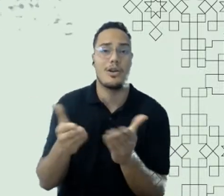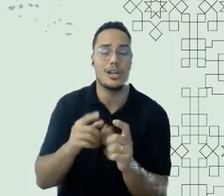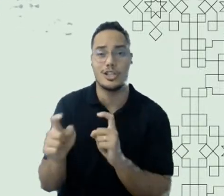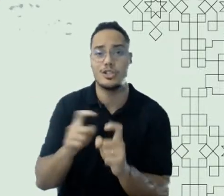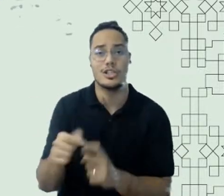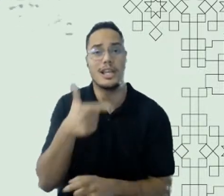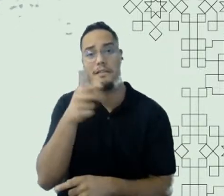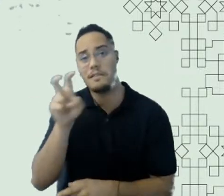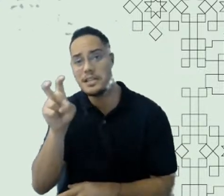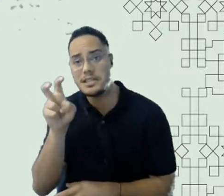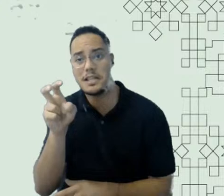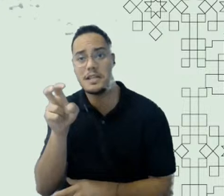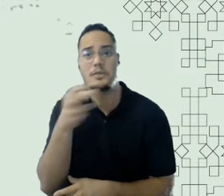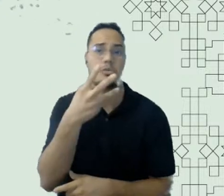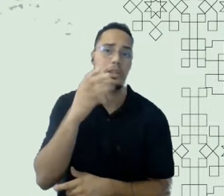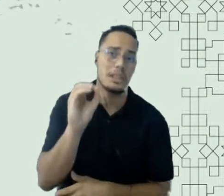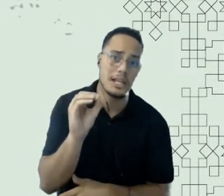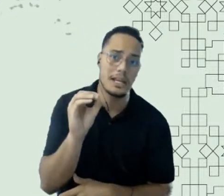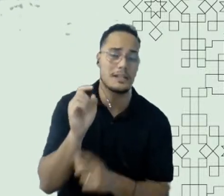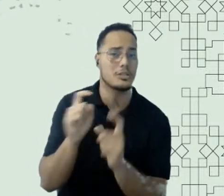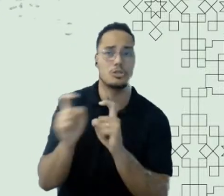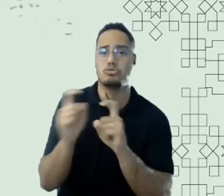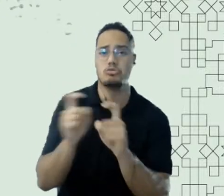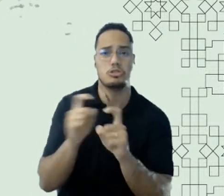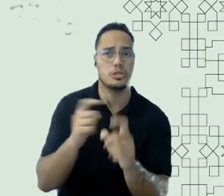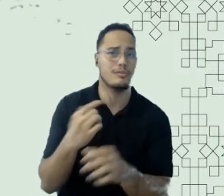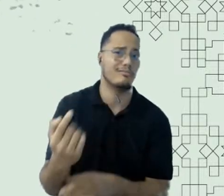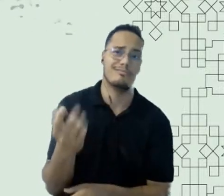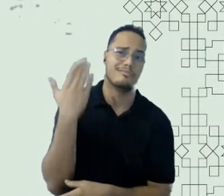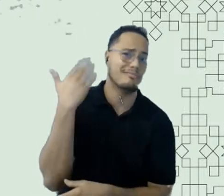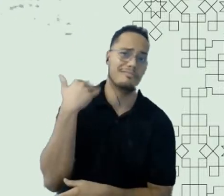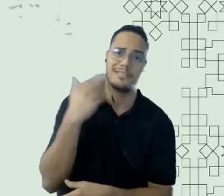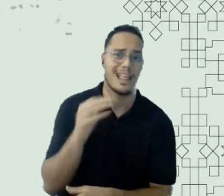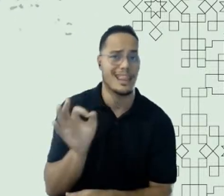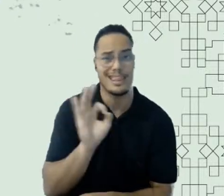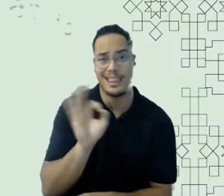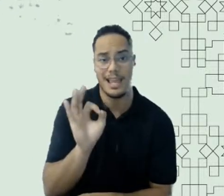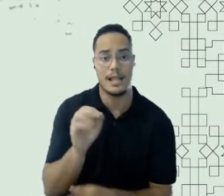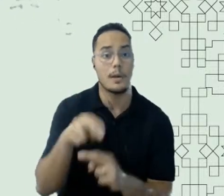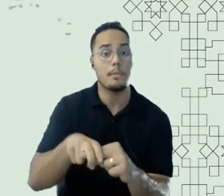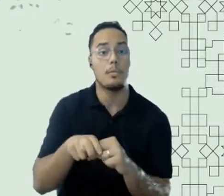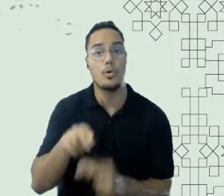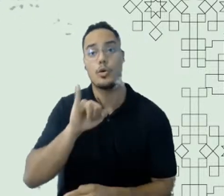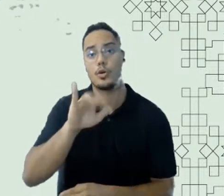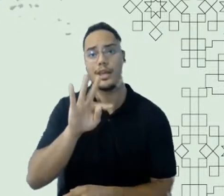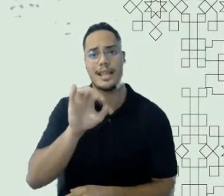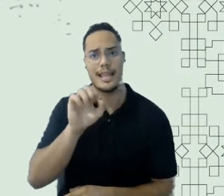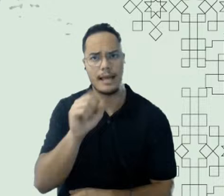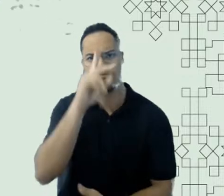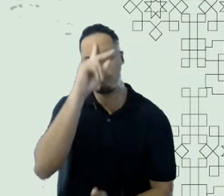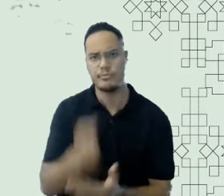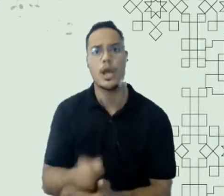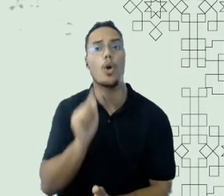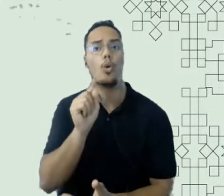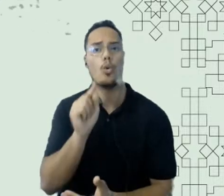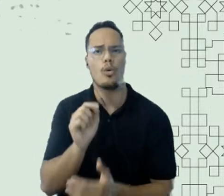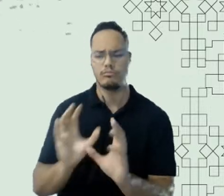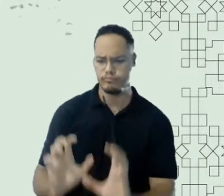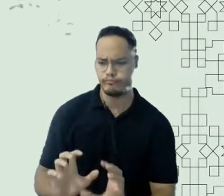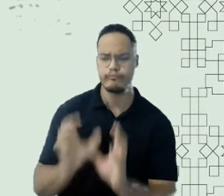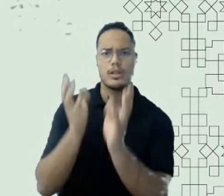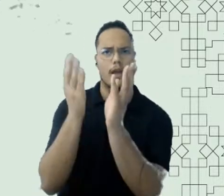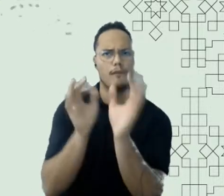why ITS decided to make a series of events and record a series of videos that we call, in